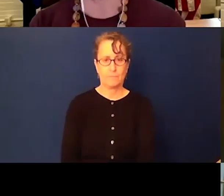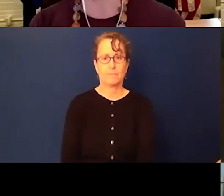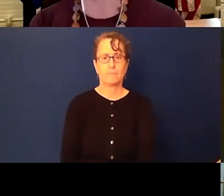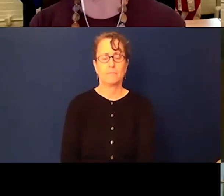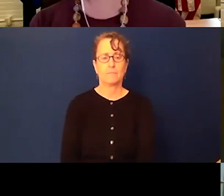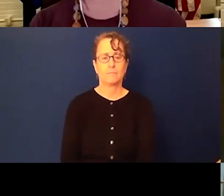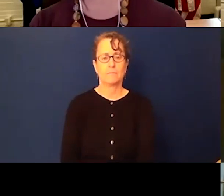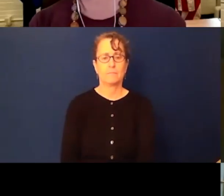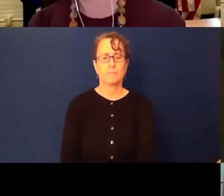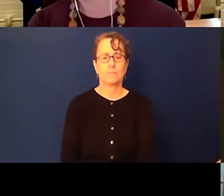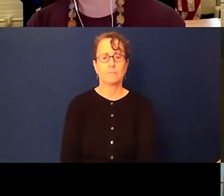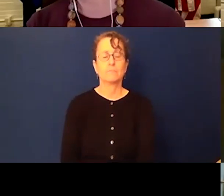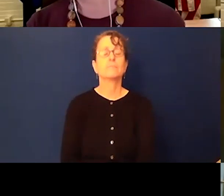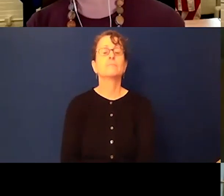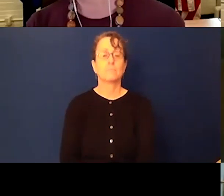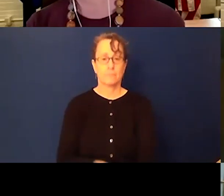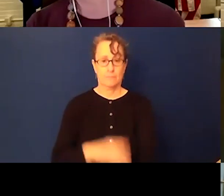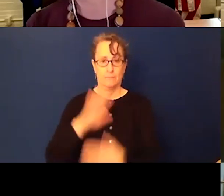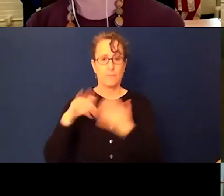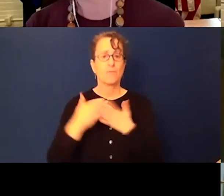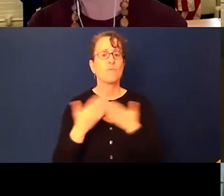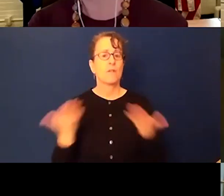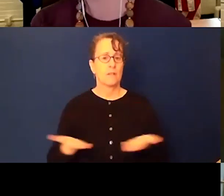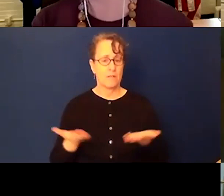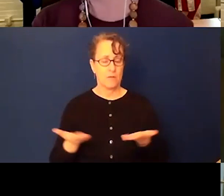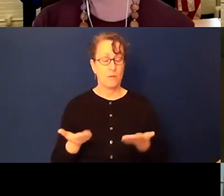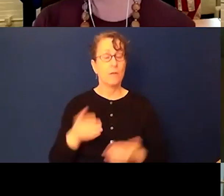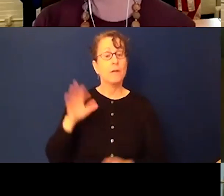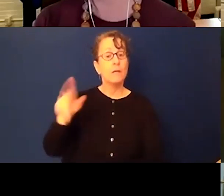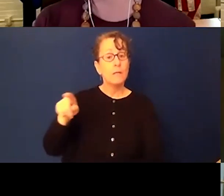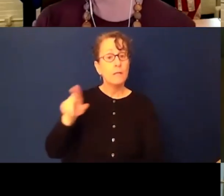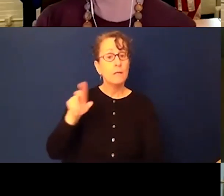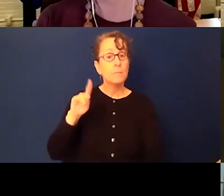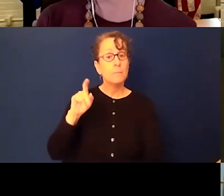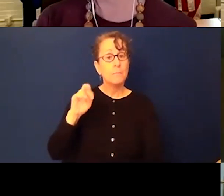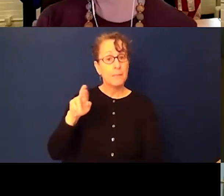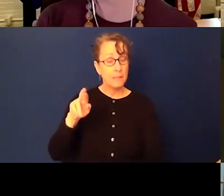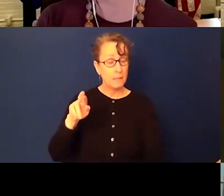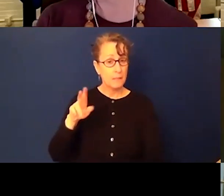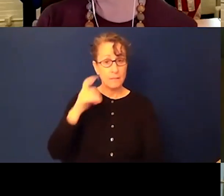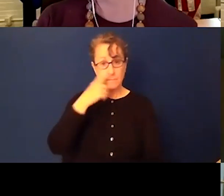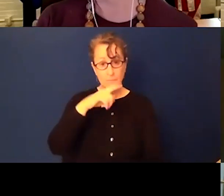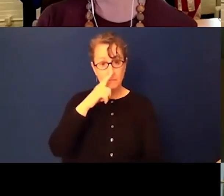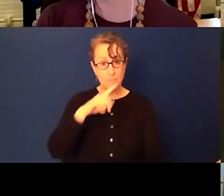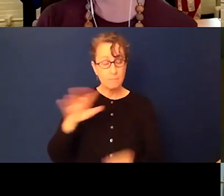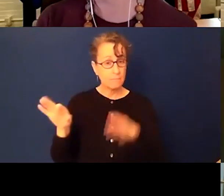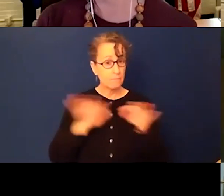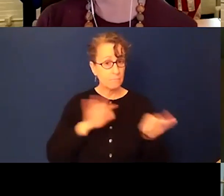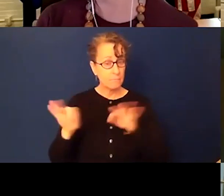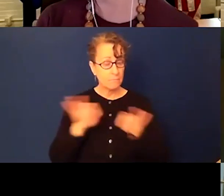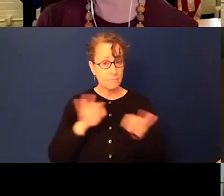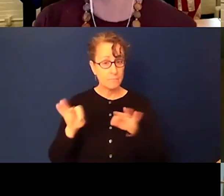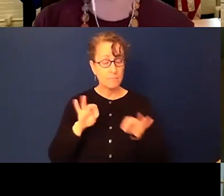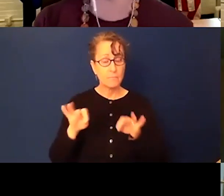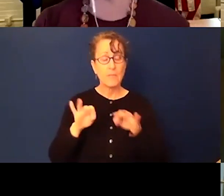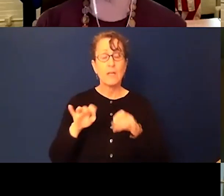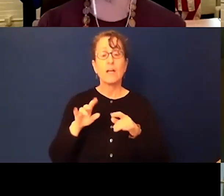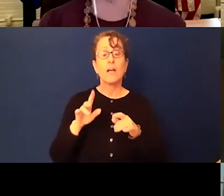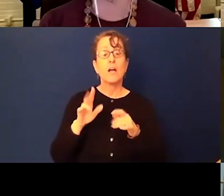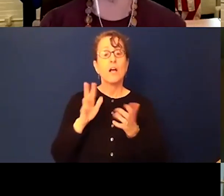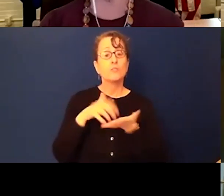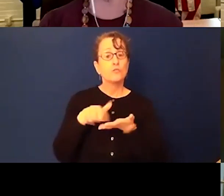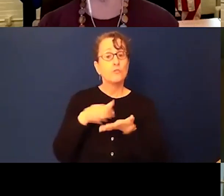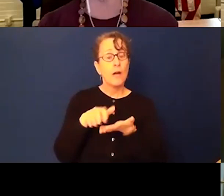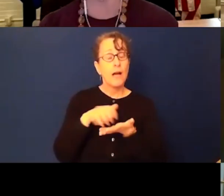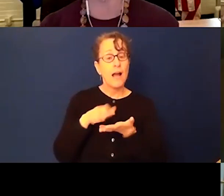There's Jessica. Okay. Peter, would you like to tell us about your draft procedure for dependent care reimbursement for Select